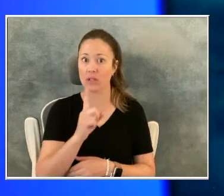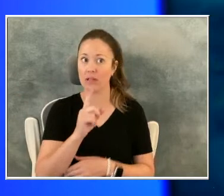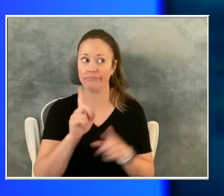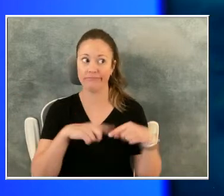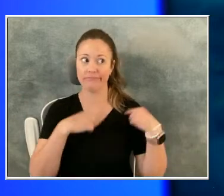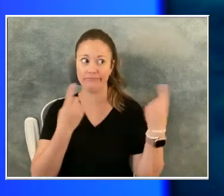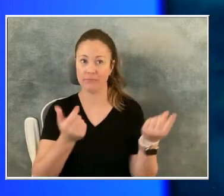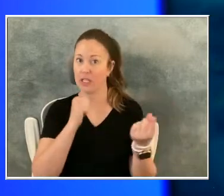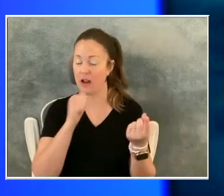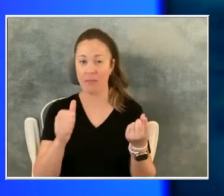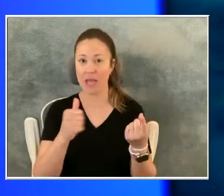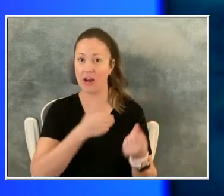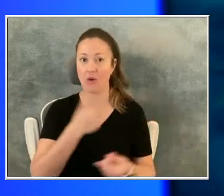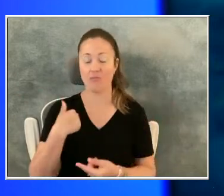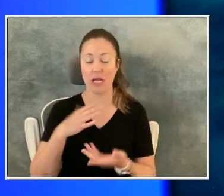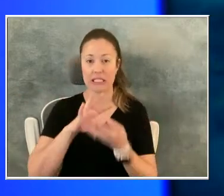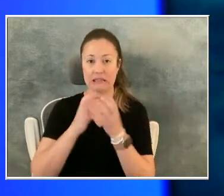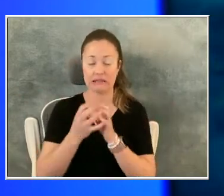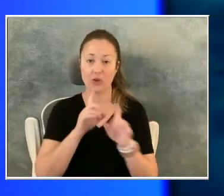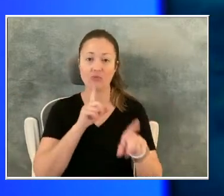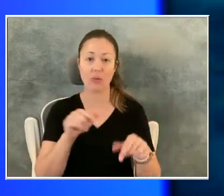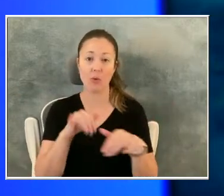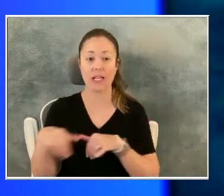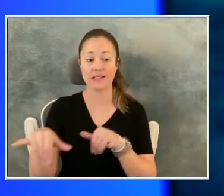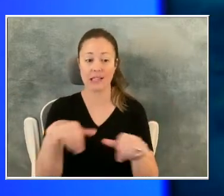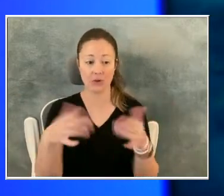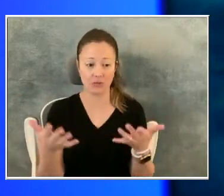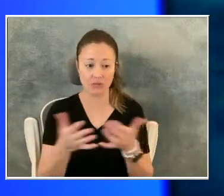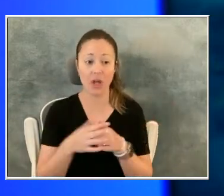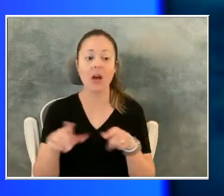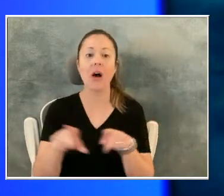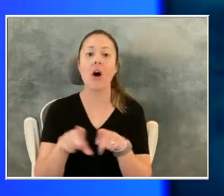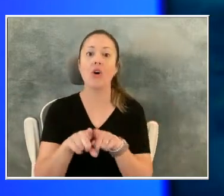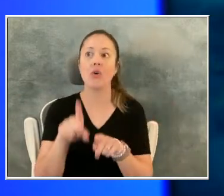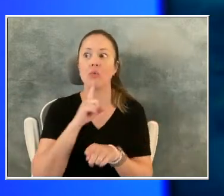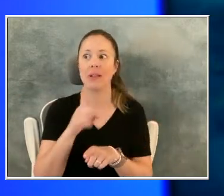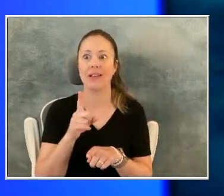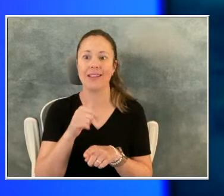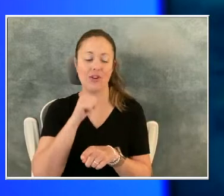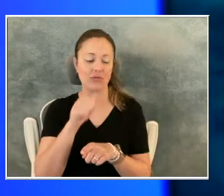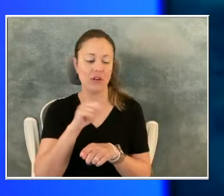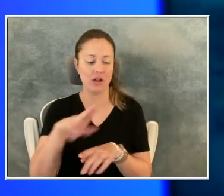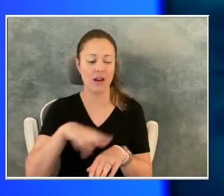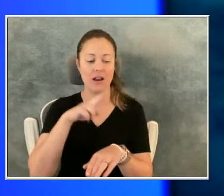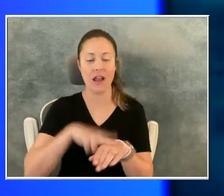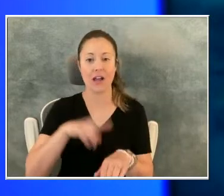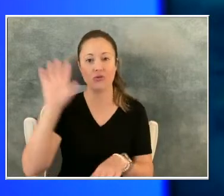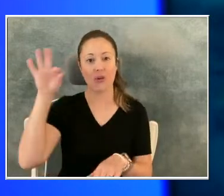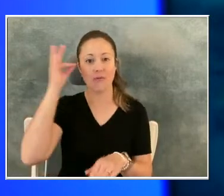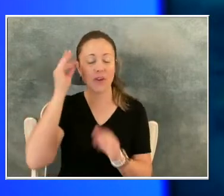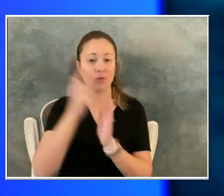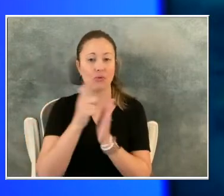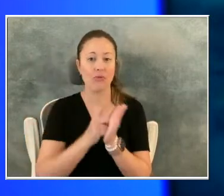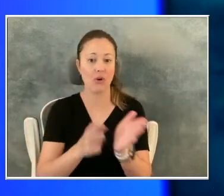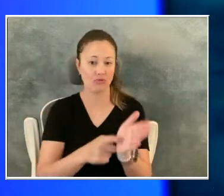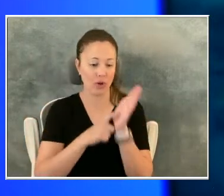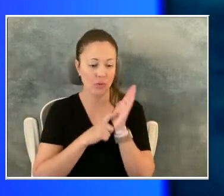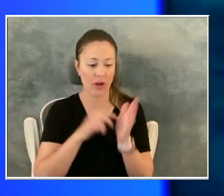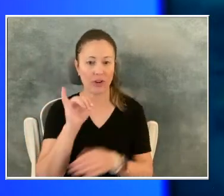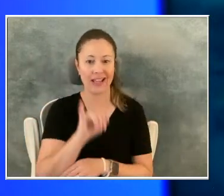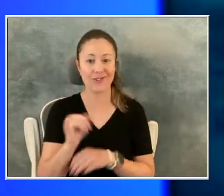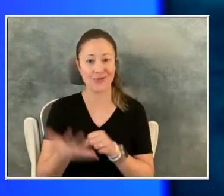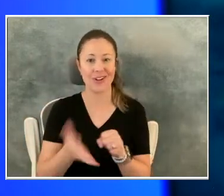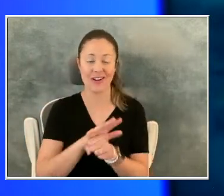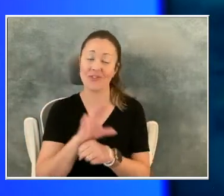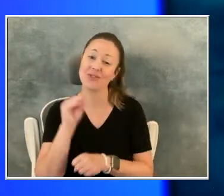breast density reporting standard. Another part of that is because there's not national federal laws requiring insurance coverage to pay for